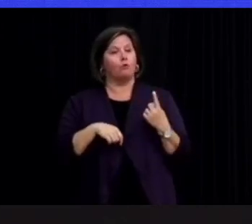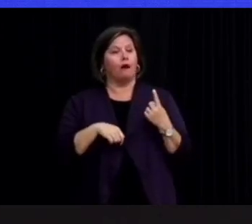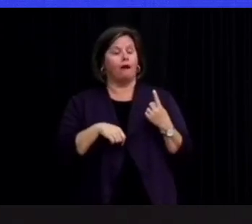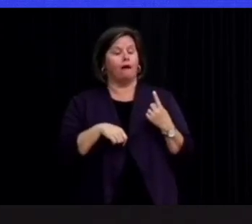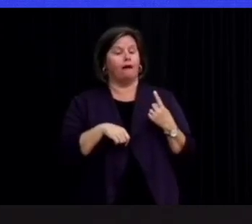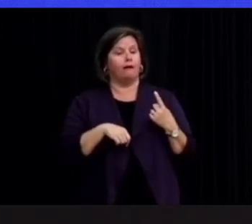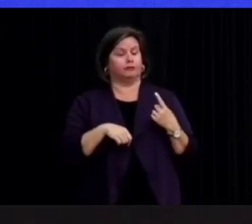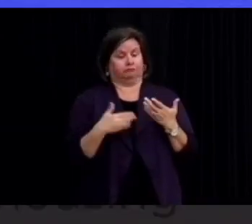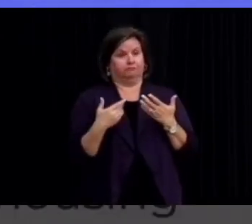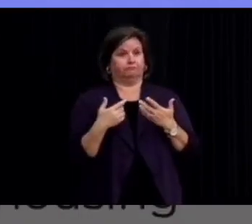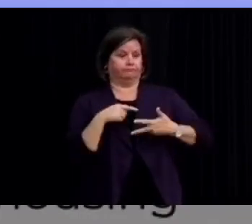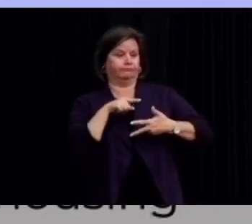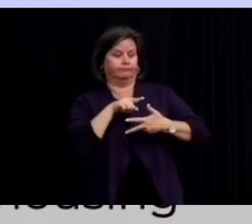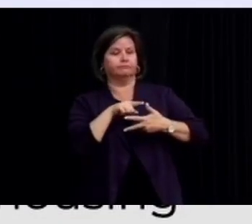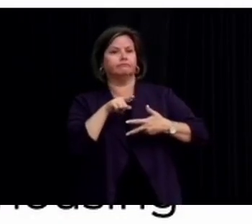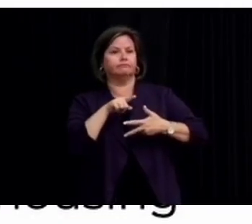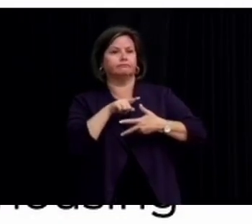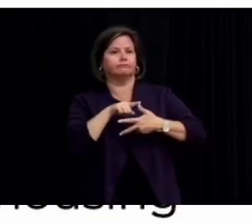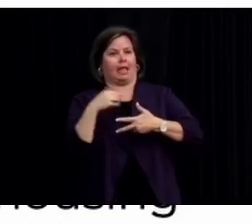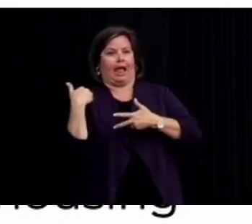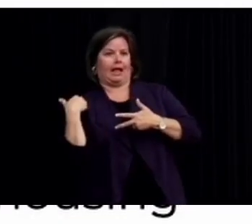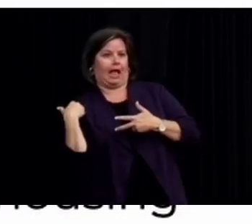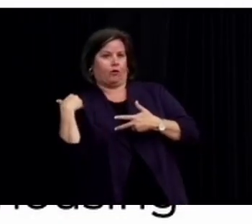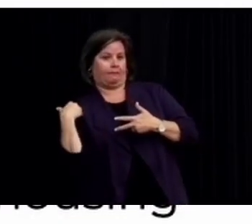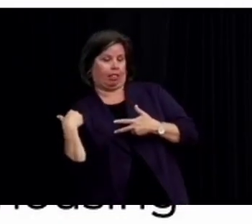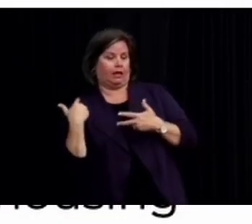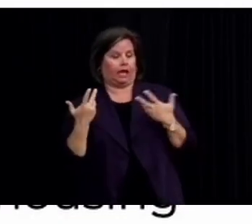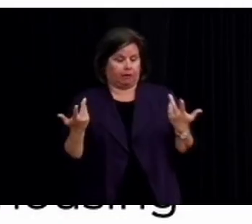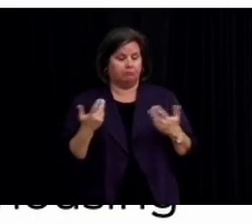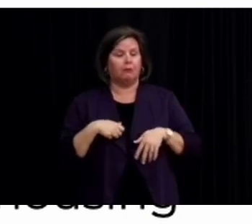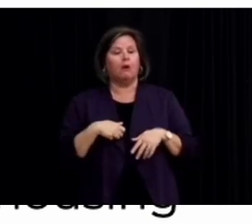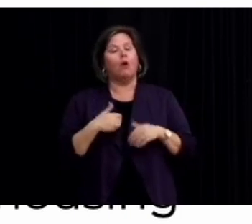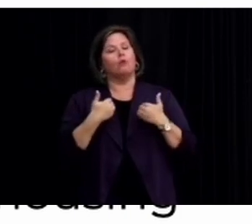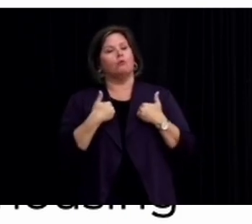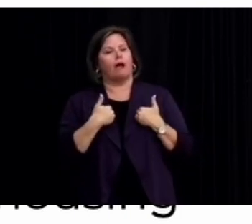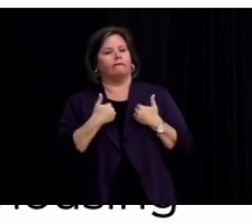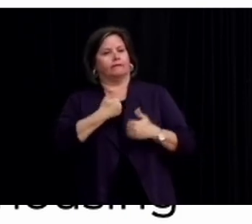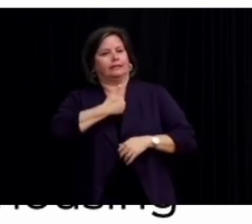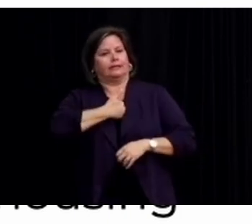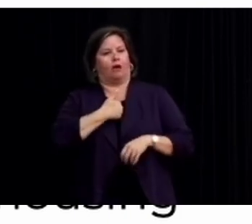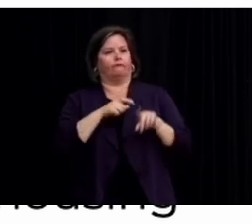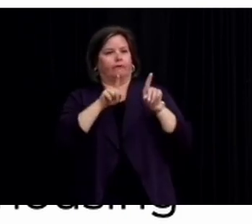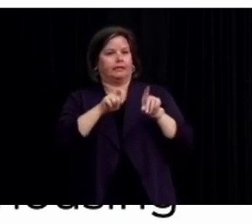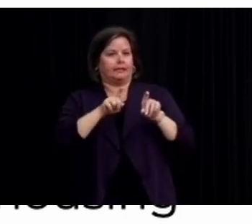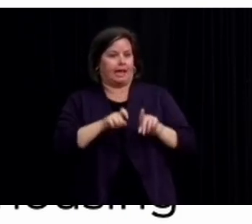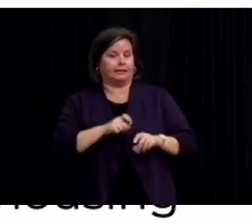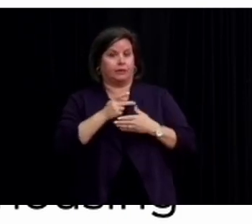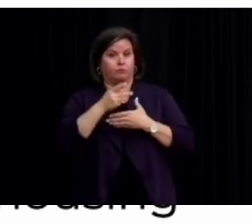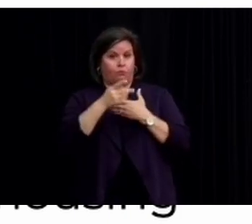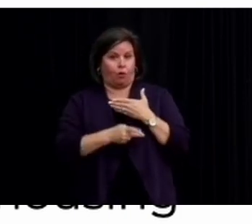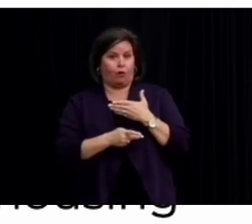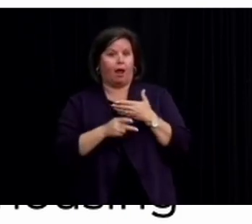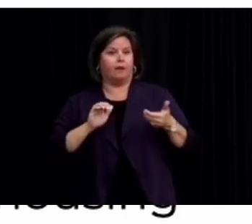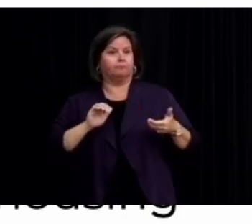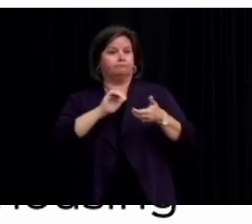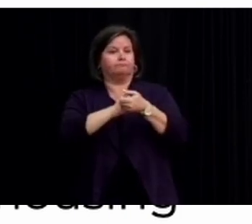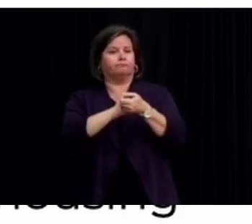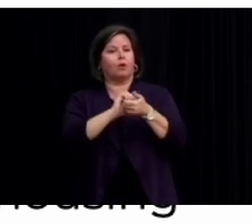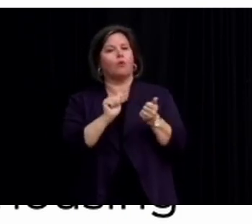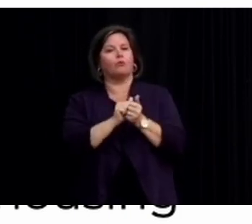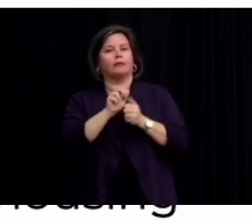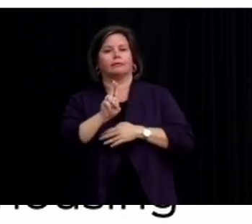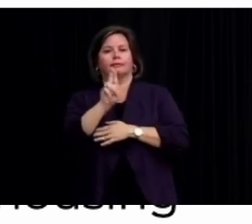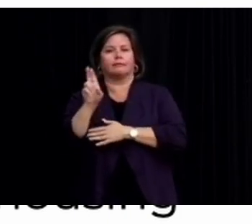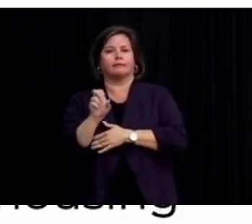accountability pillar, where we have created a self-testing program. We have partnered with a national organization